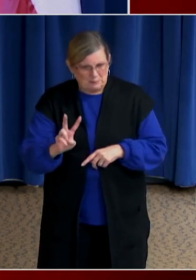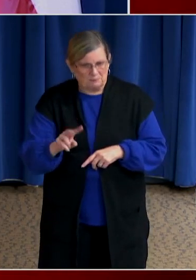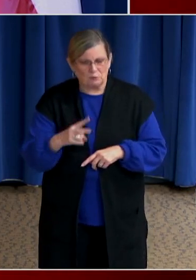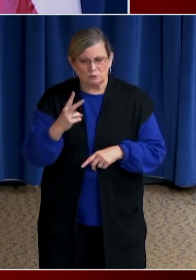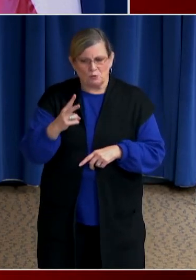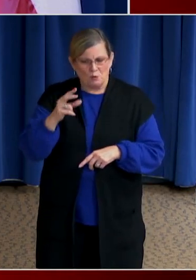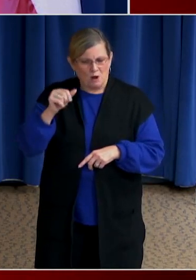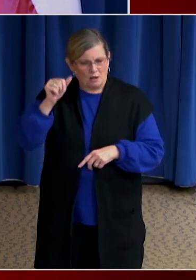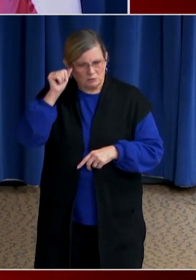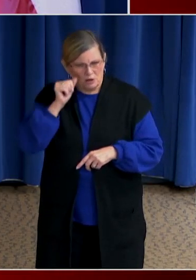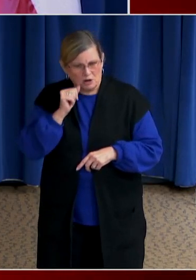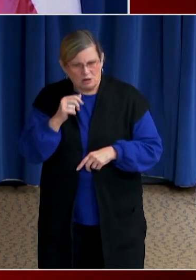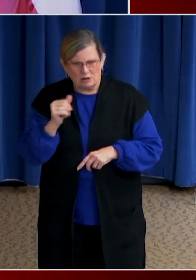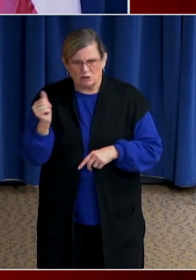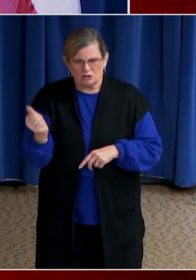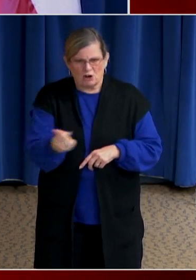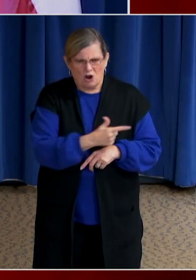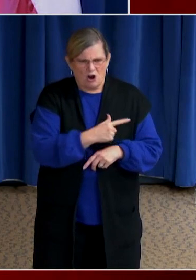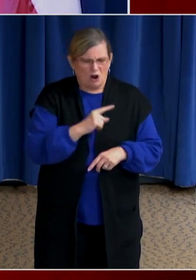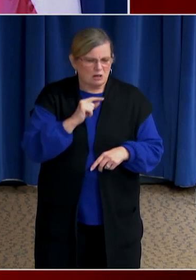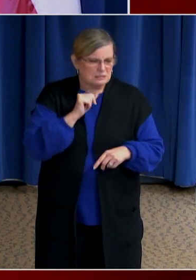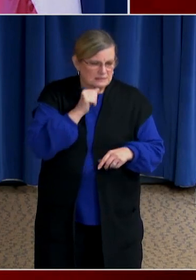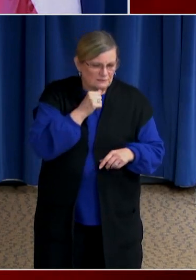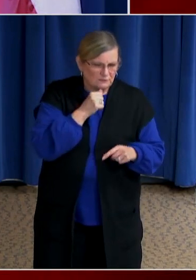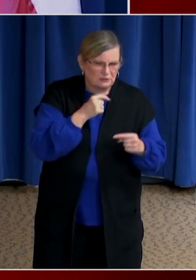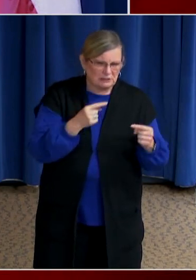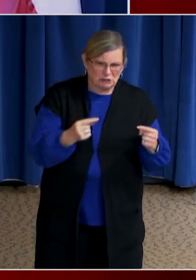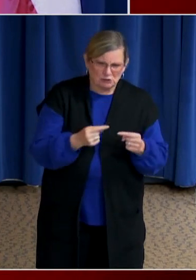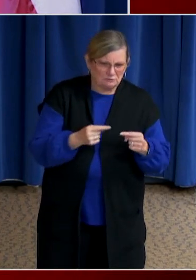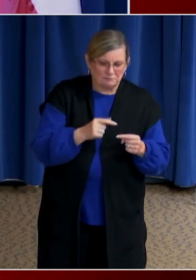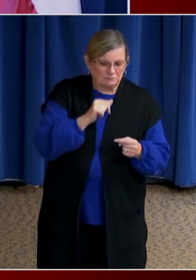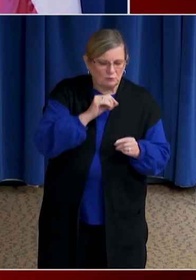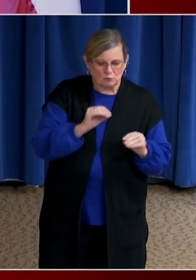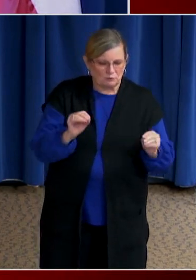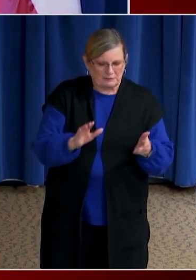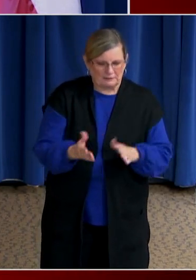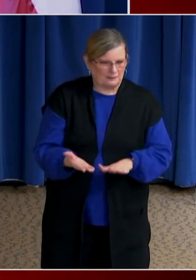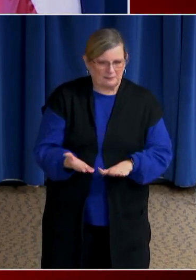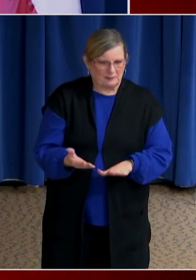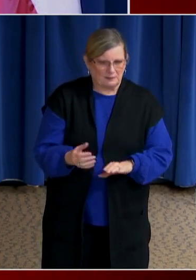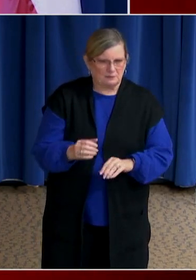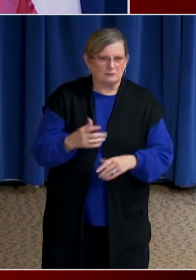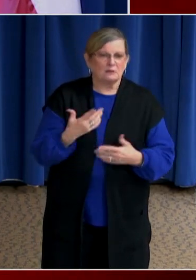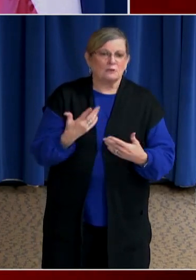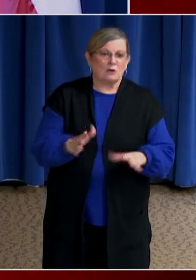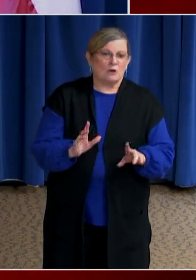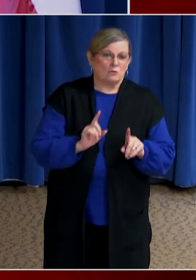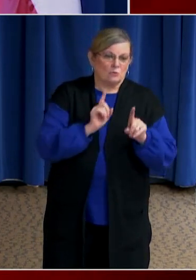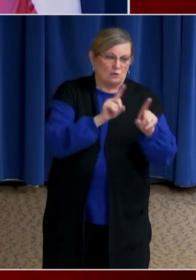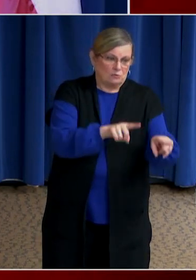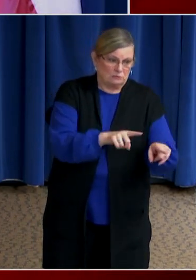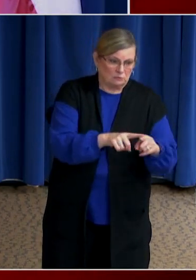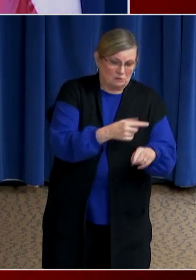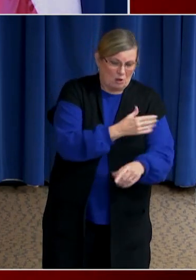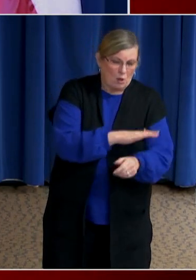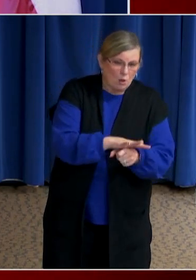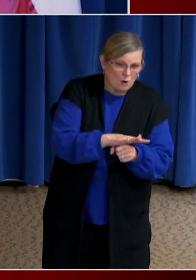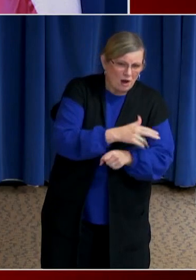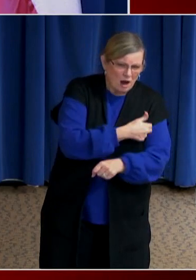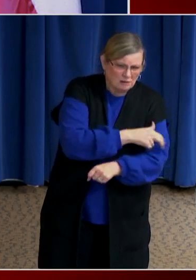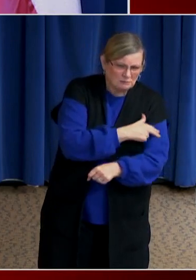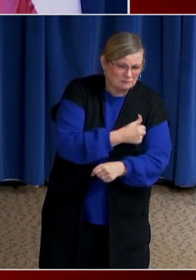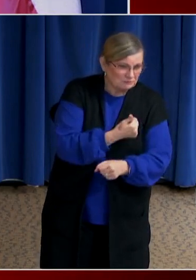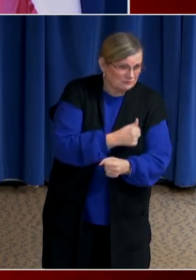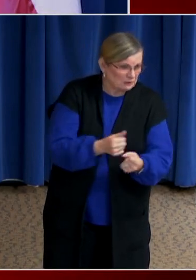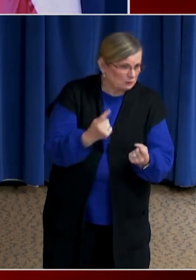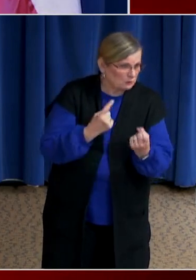suffered non-life-threatening injuries. They were taken to a local hospital. And we could take any questions that you